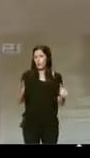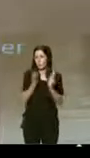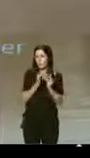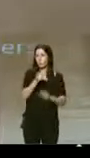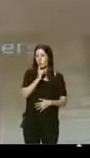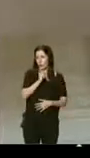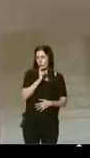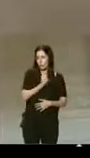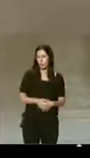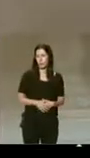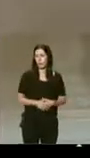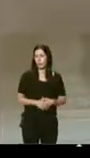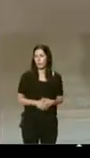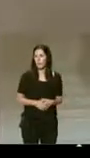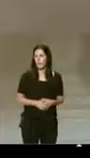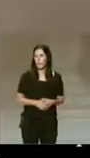technologies.